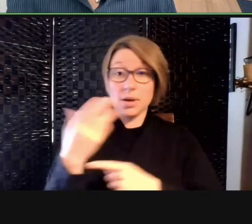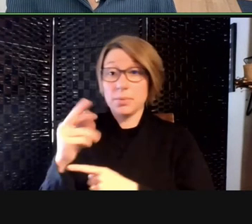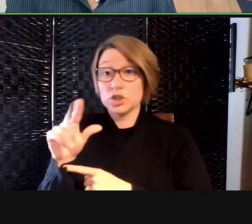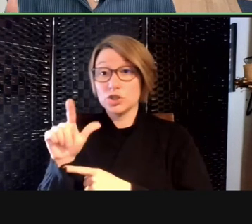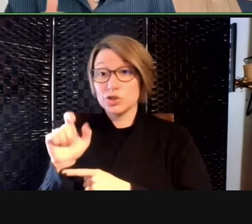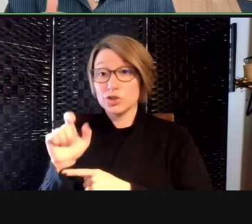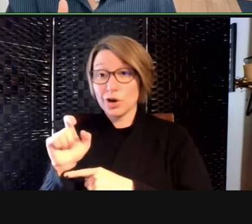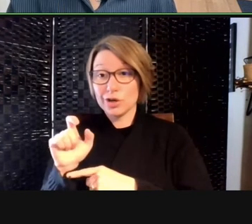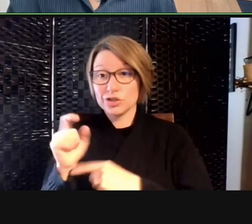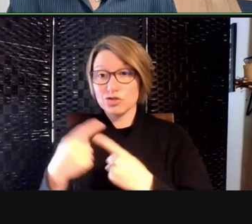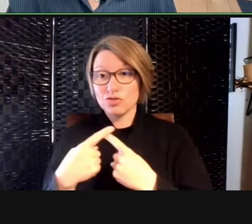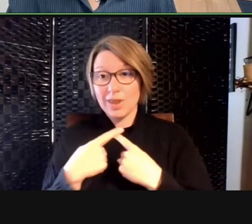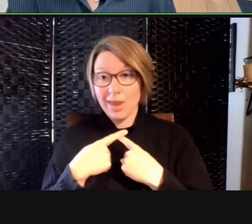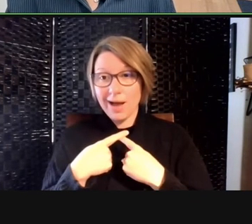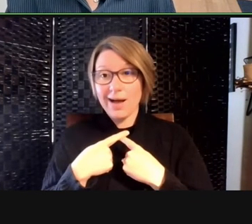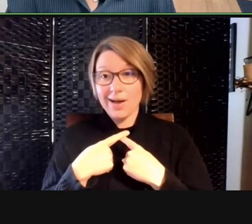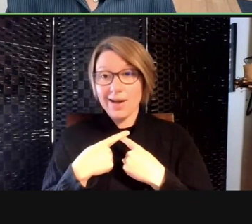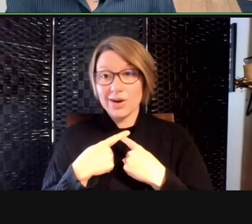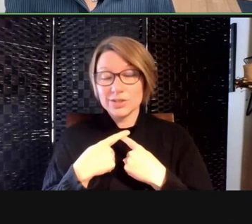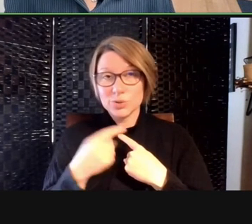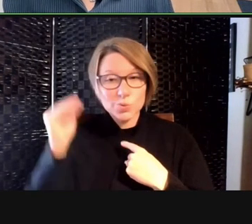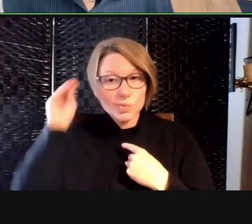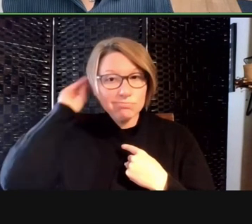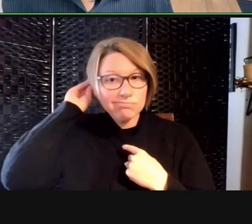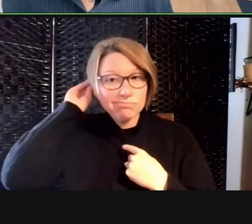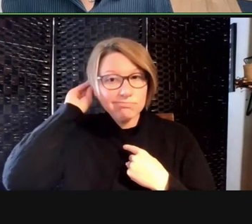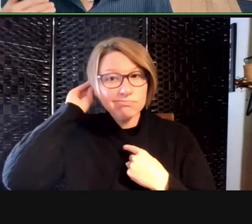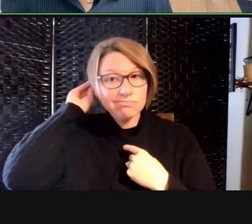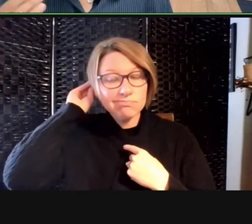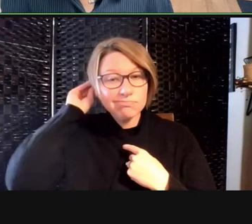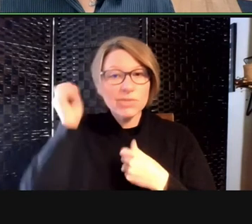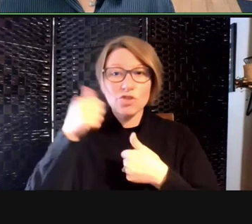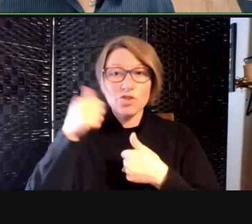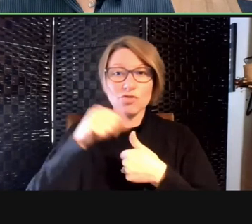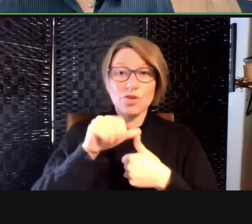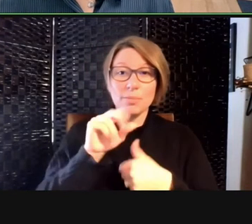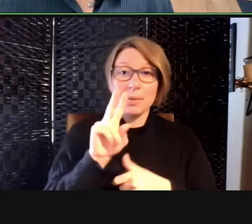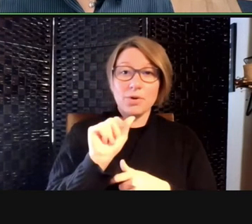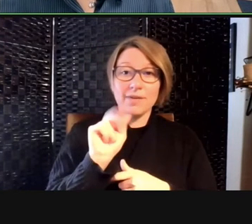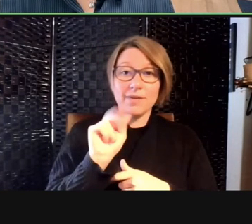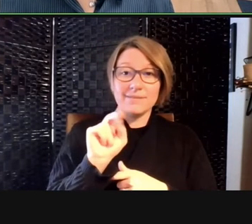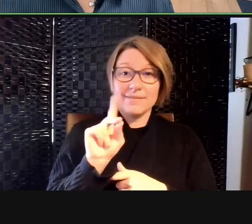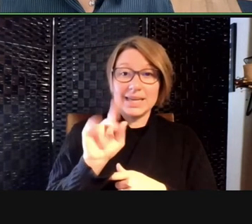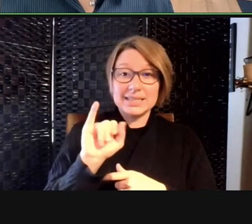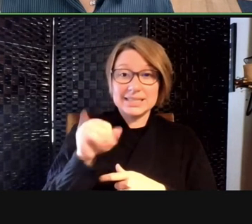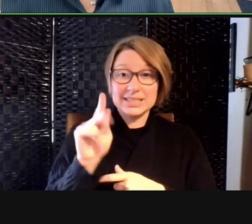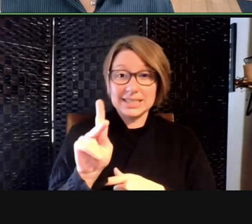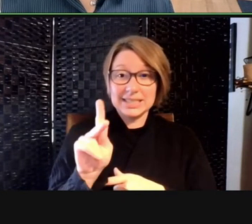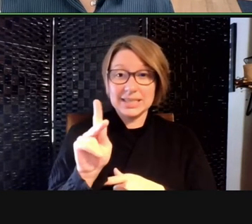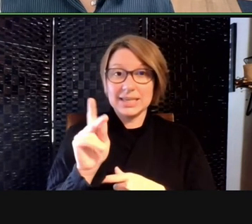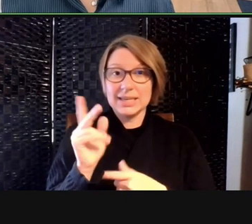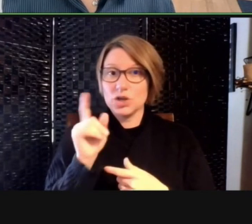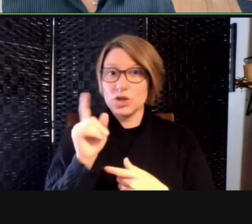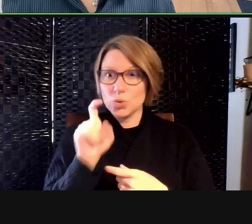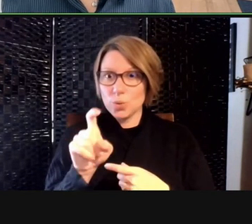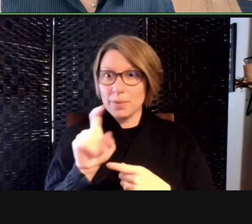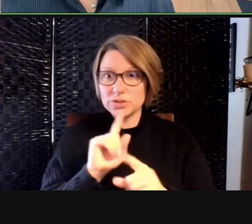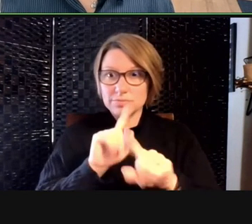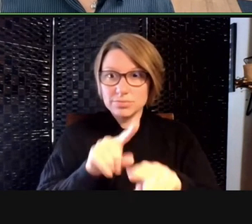us to really keep that in mind and go back to what Van Dyke said, like act accordingly if we know that that is something that's